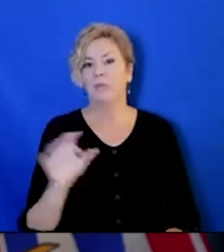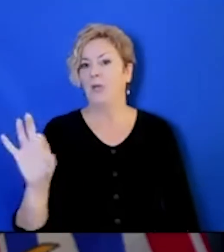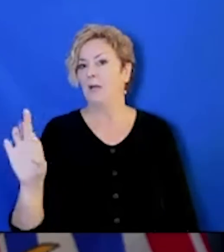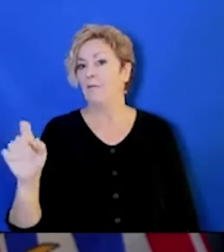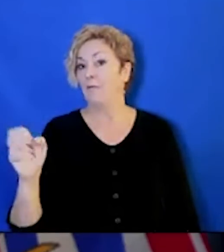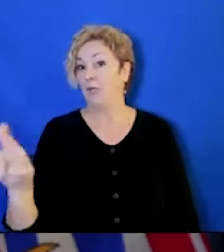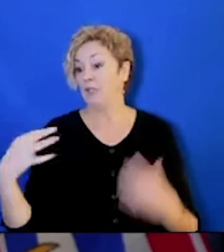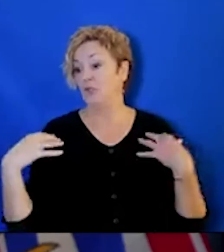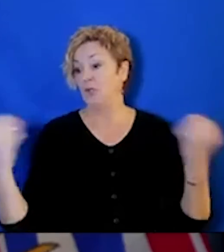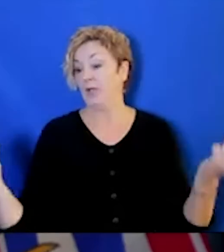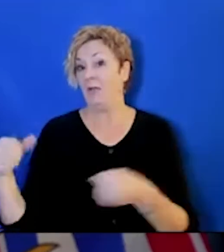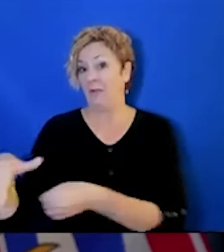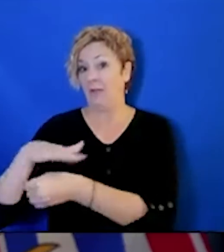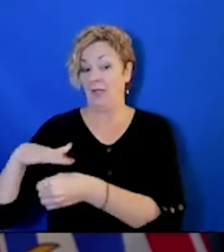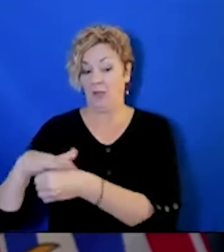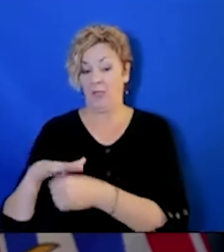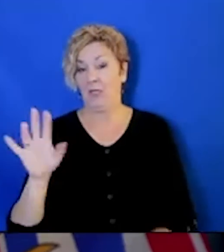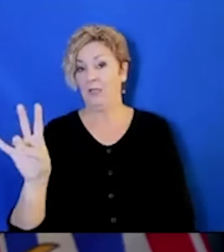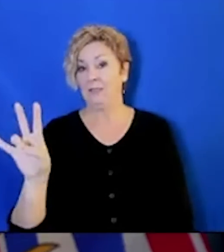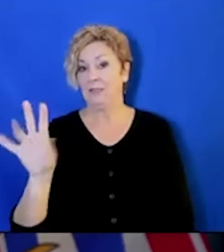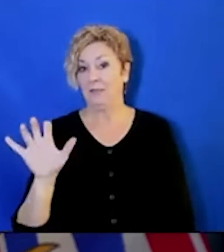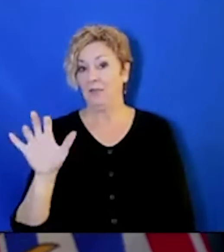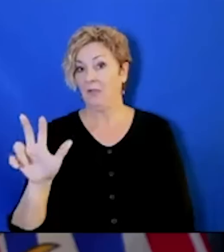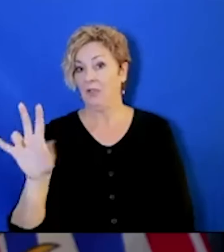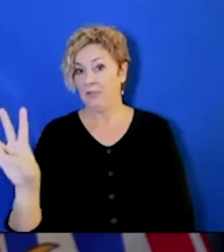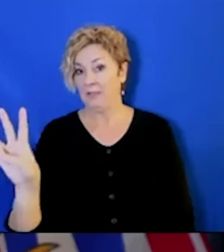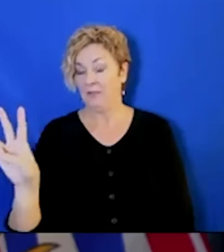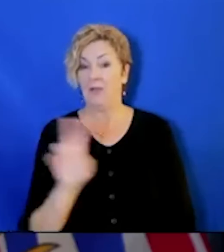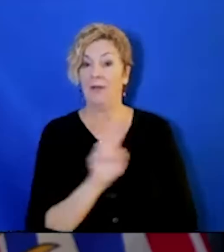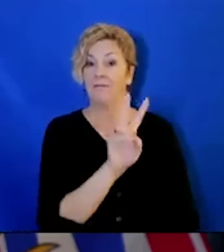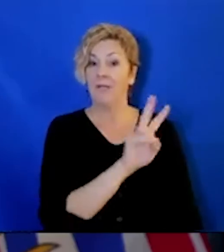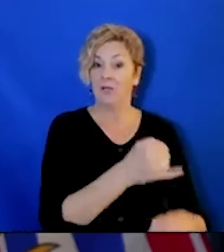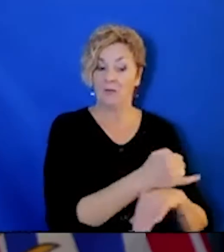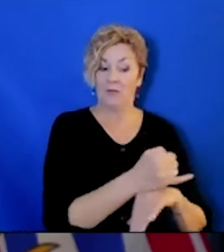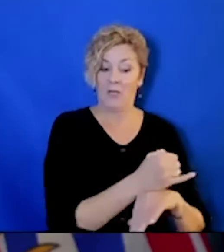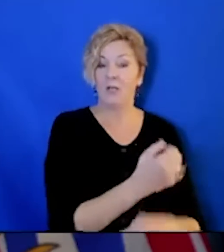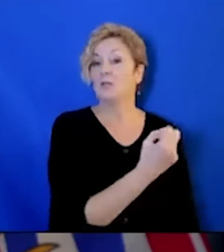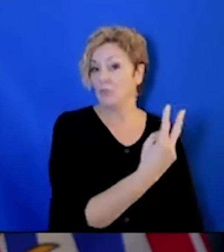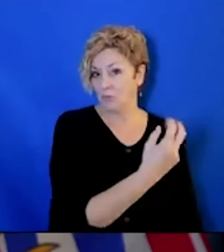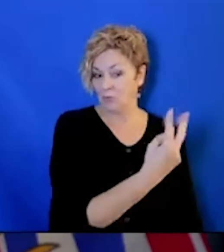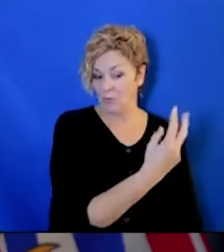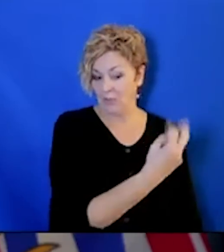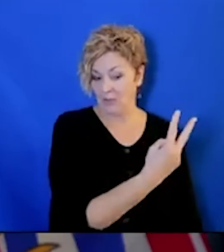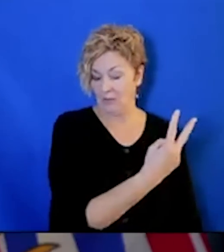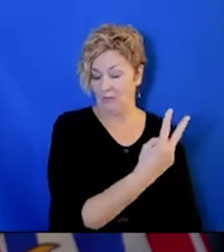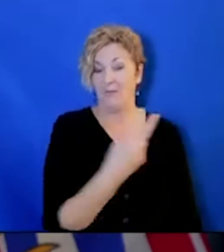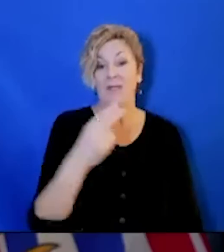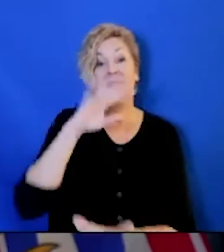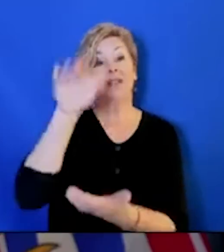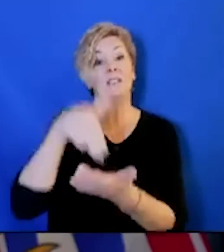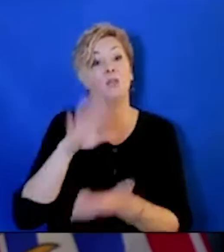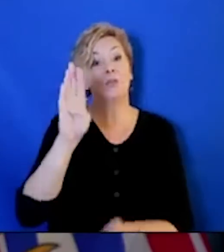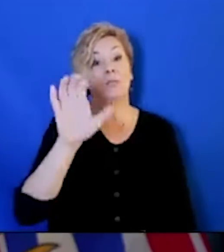737 are people in the Fraser Health Region. 12 are people in Vancouver Island Health. 28 are in Interior Health